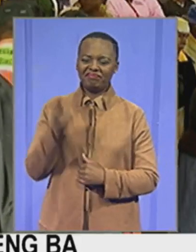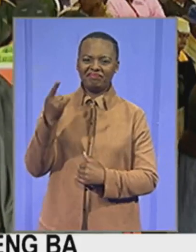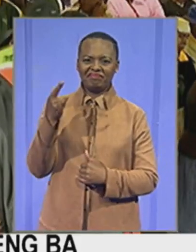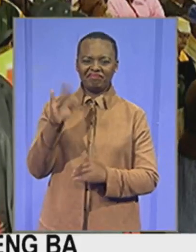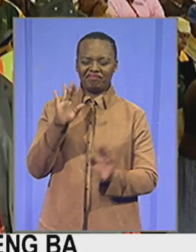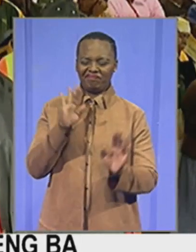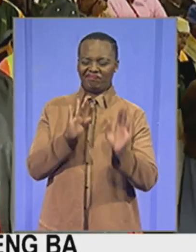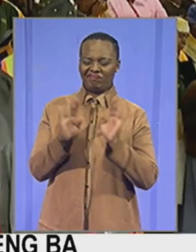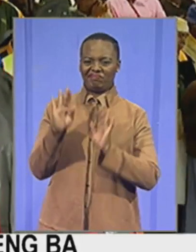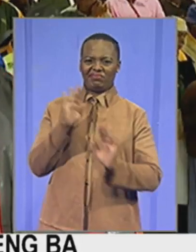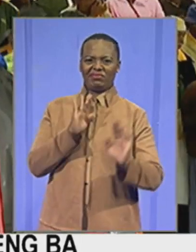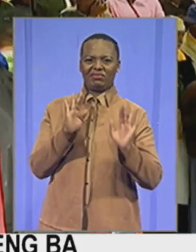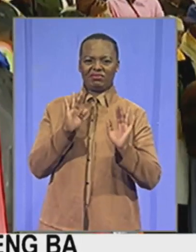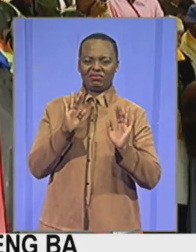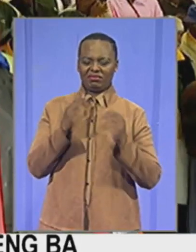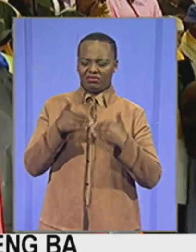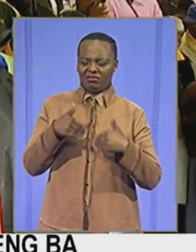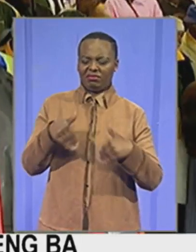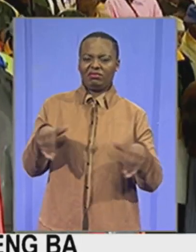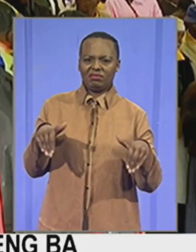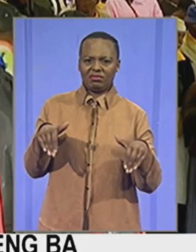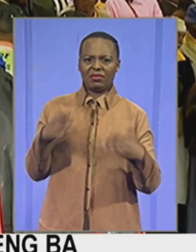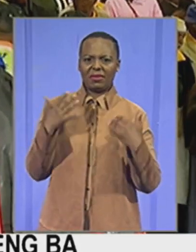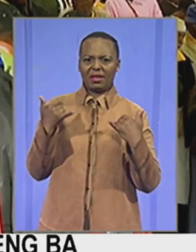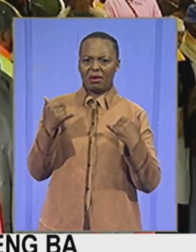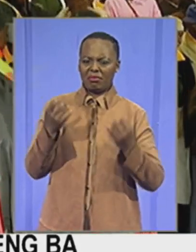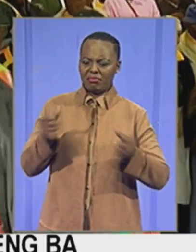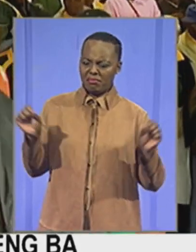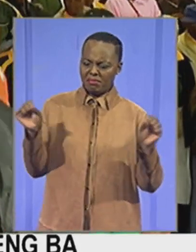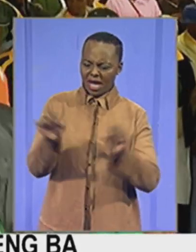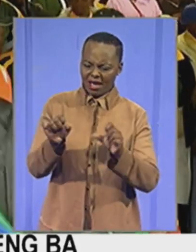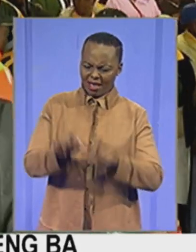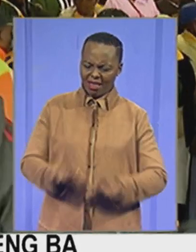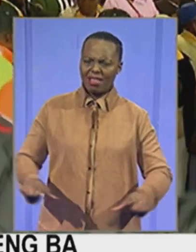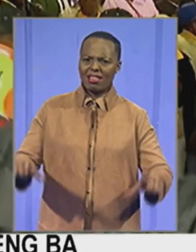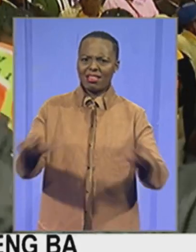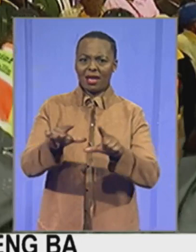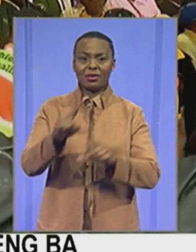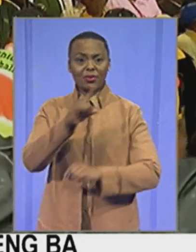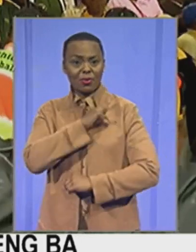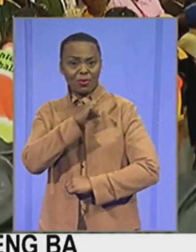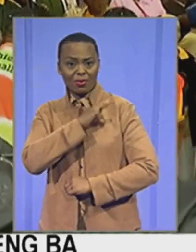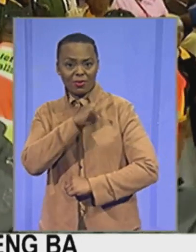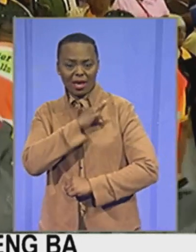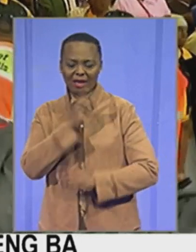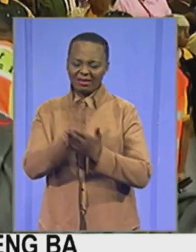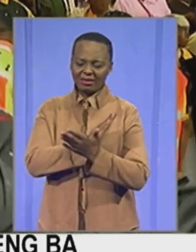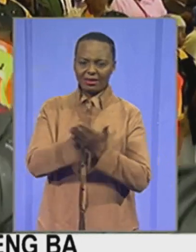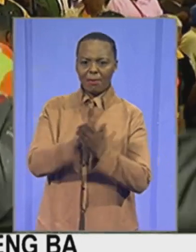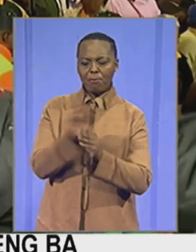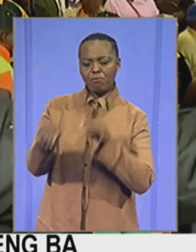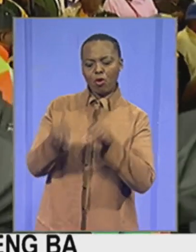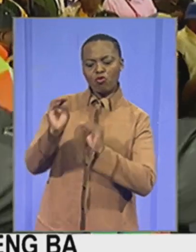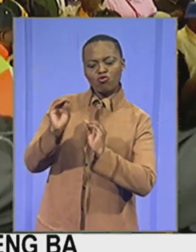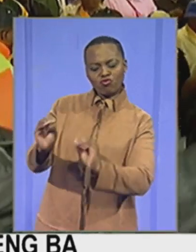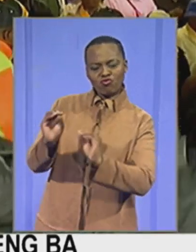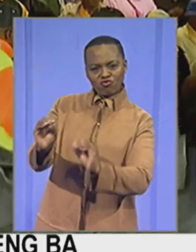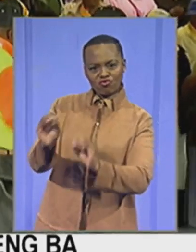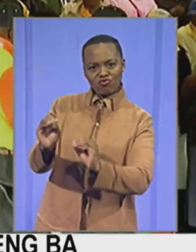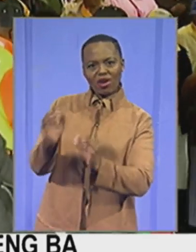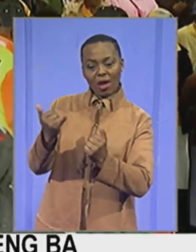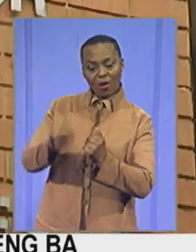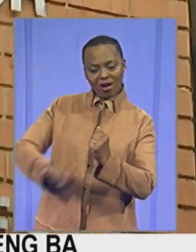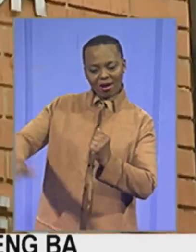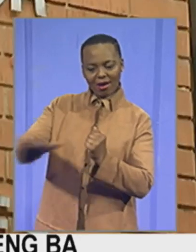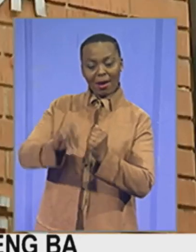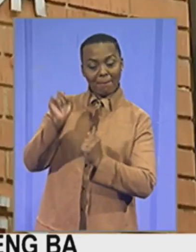and why they are reluctant to give the land back, it is because of some other minerals around